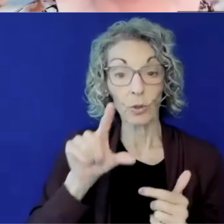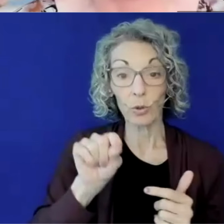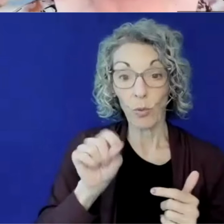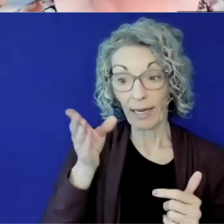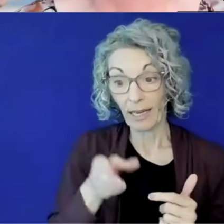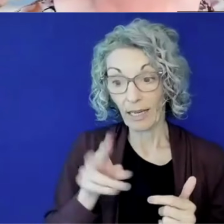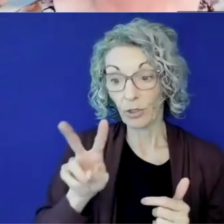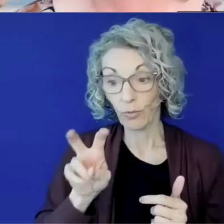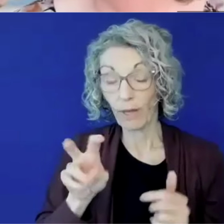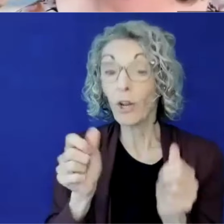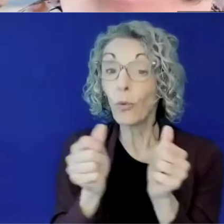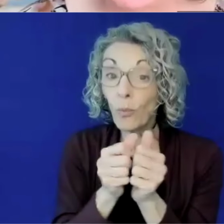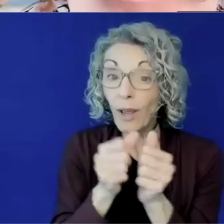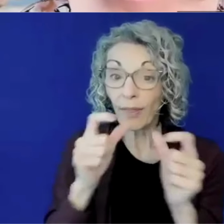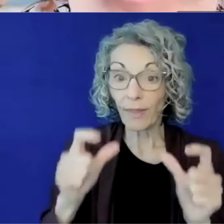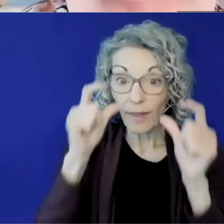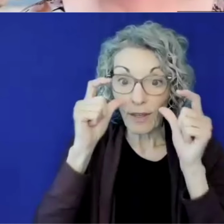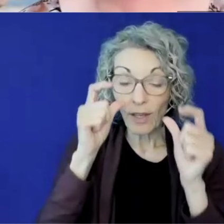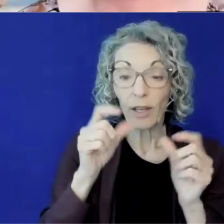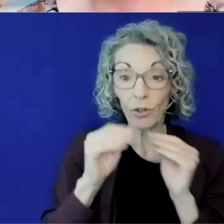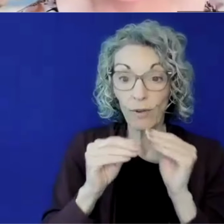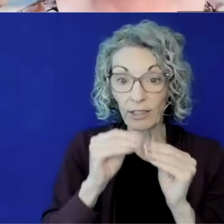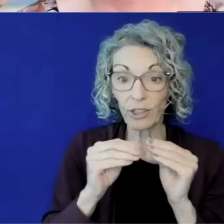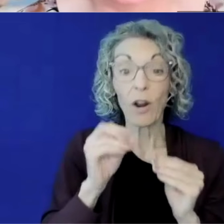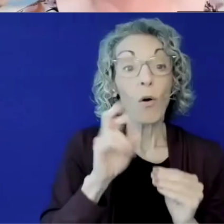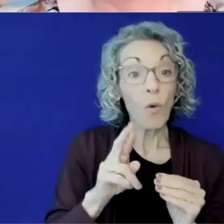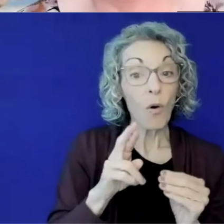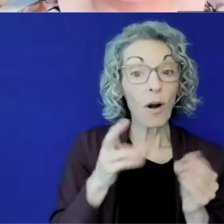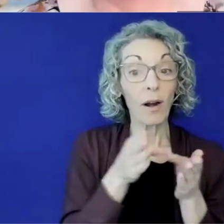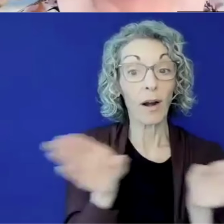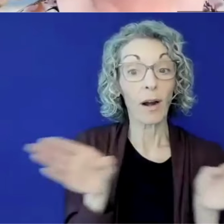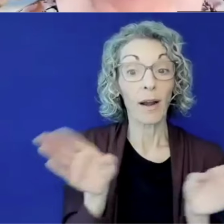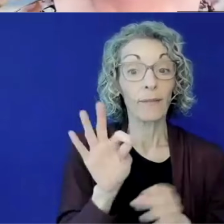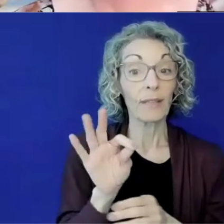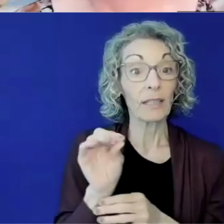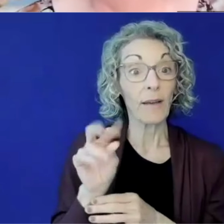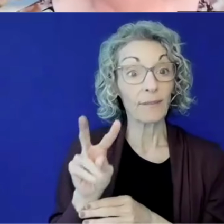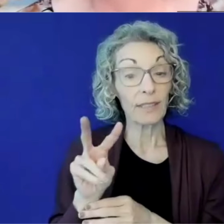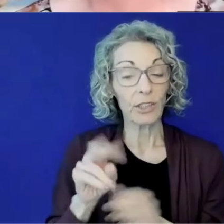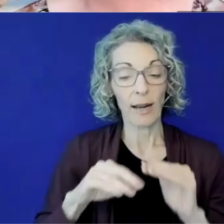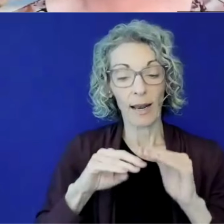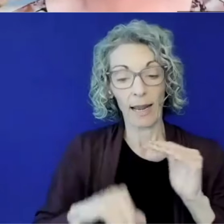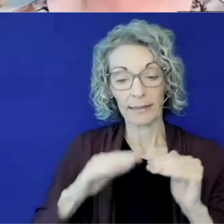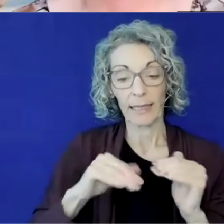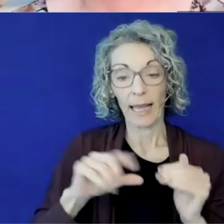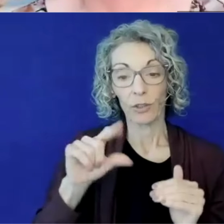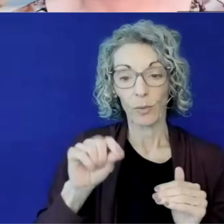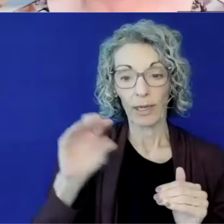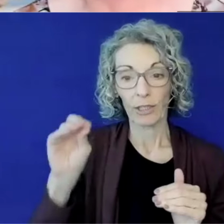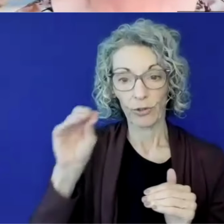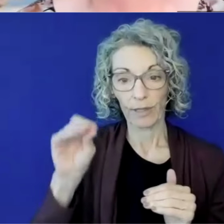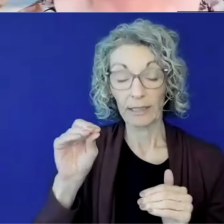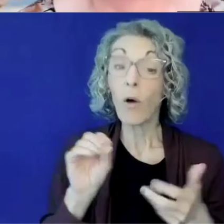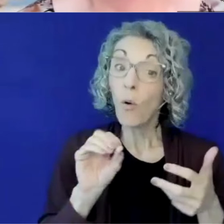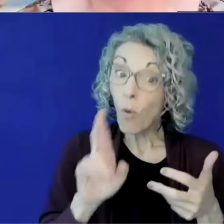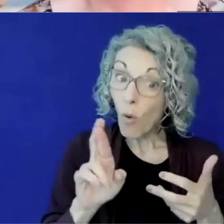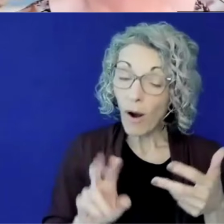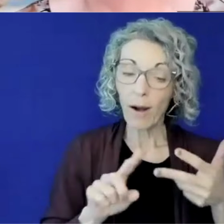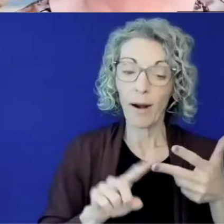with correction, or your field of vision is less than 20 degrees. Or you have to meet the Social